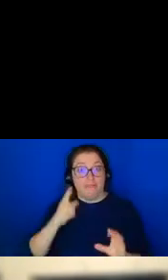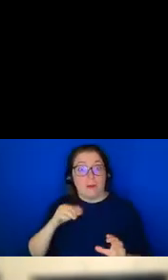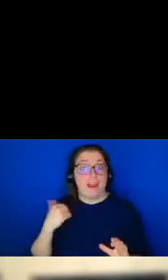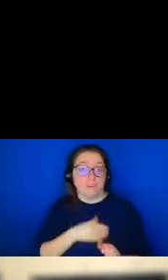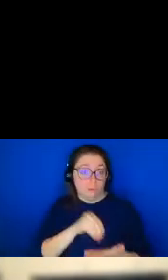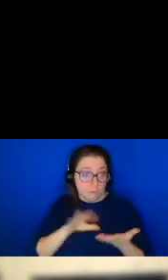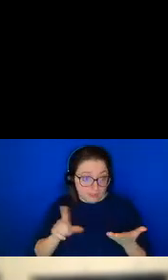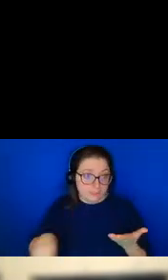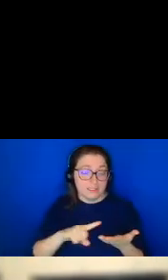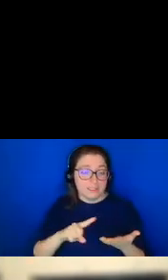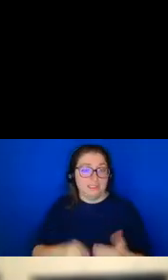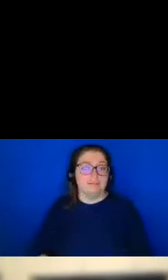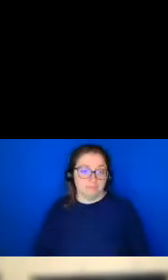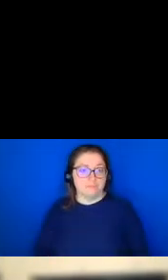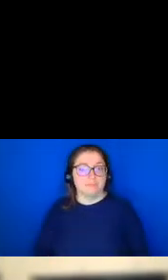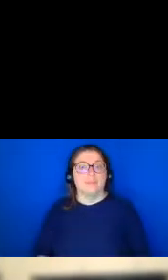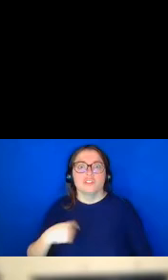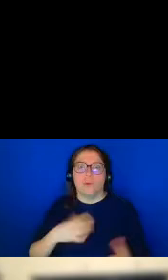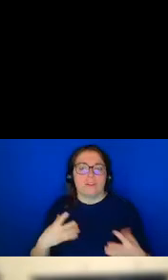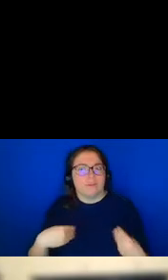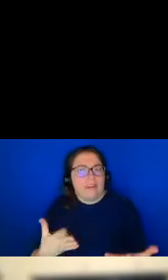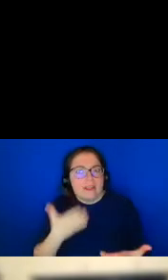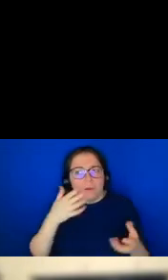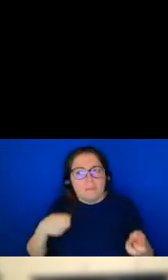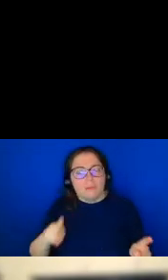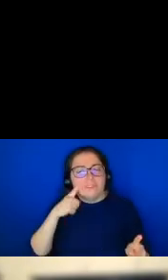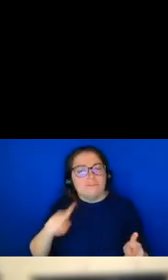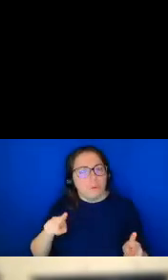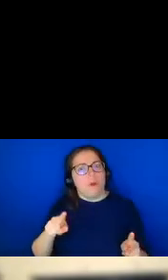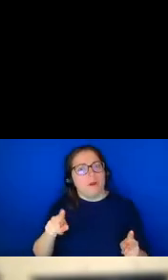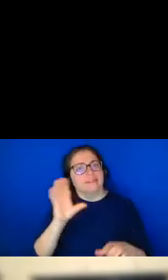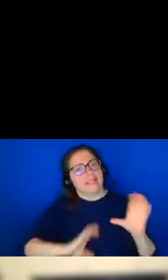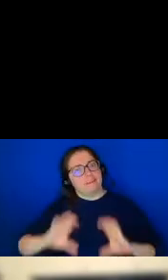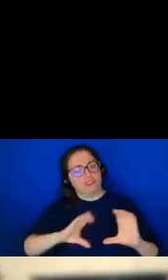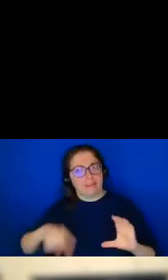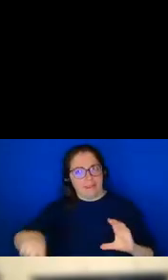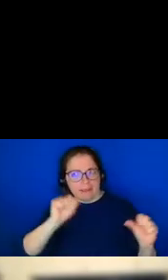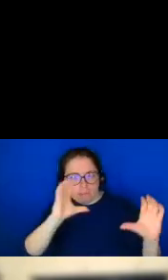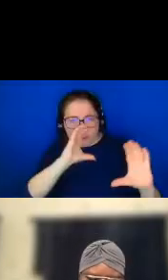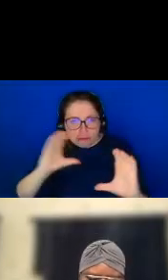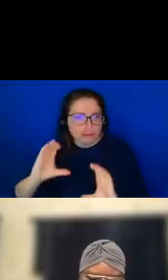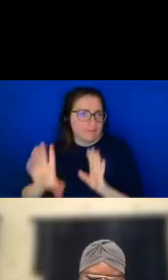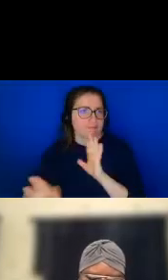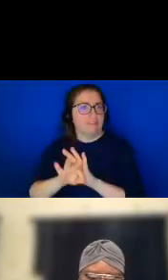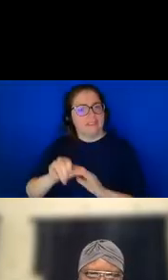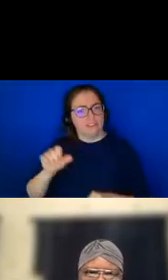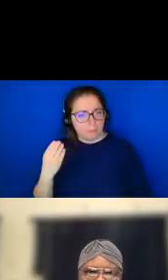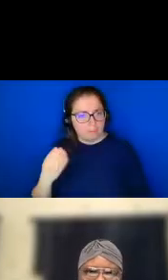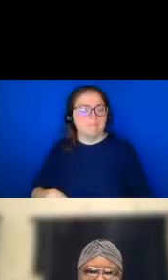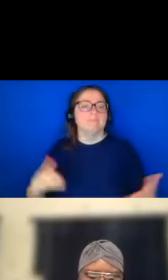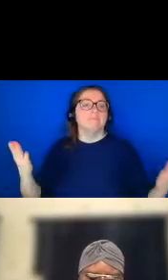spectrum of opportunities that they can use, they can look for. It also